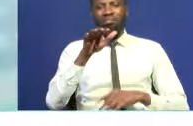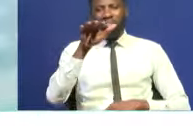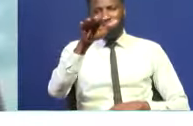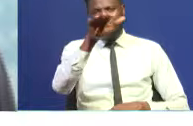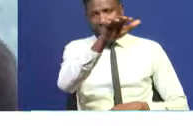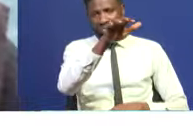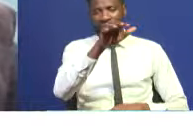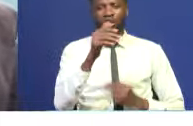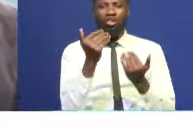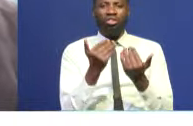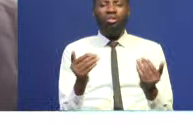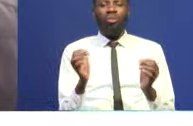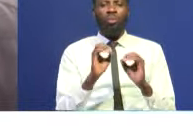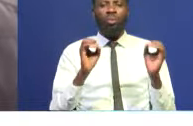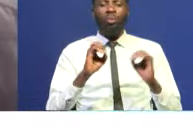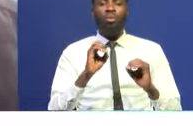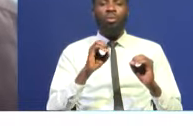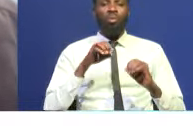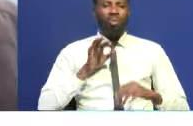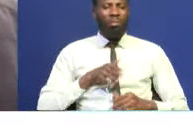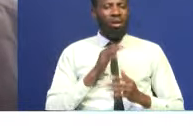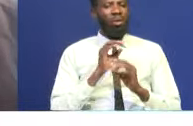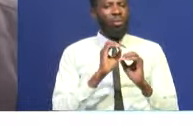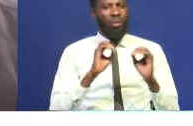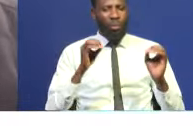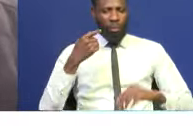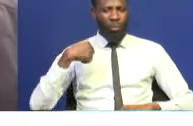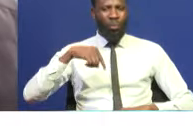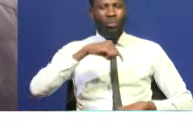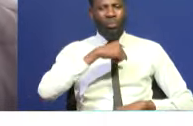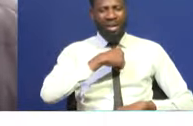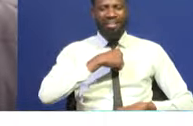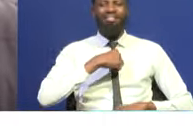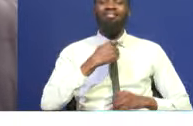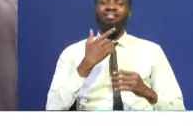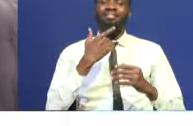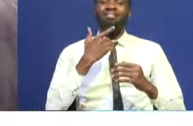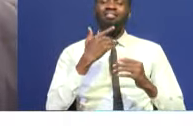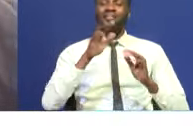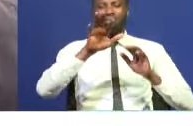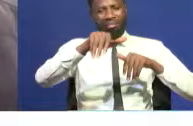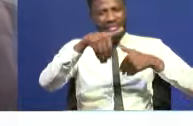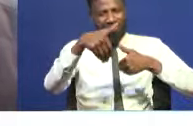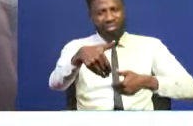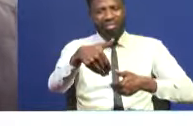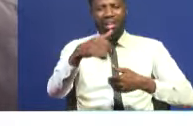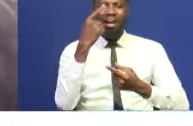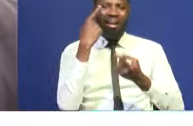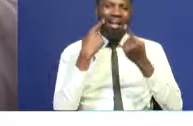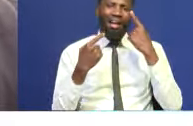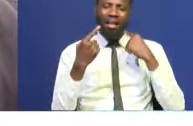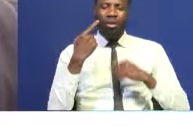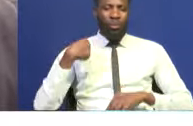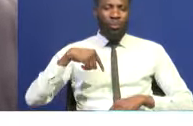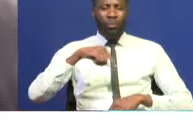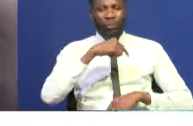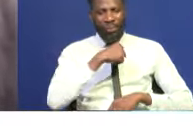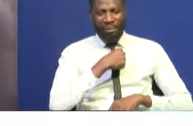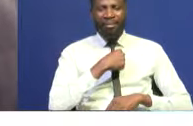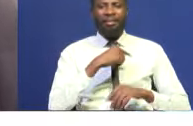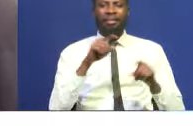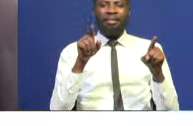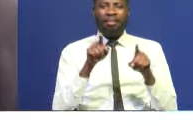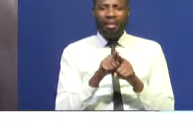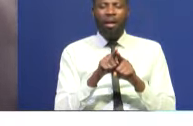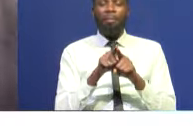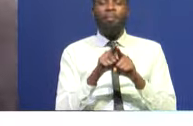Tumetoa kilio yetu, tumepiga makoti chini, tumetoa viatu. Na tumefaa vitilie tofauti na pimbo ingine sio ya